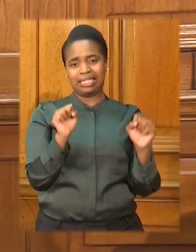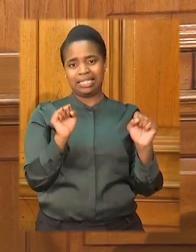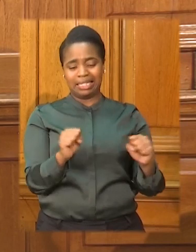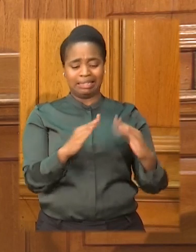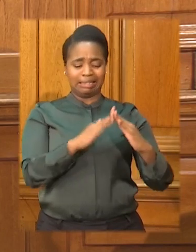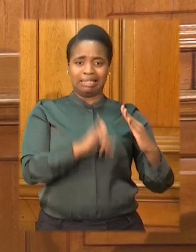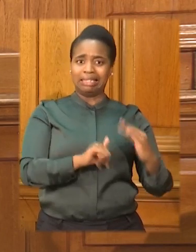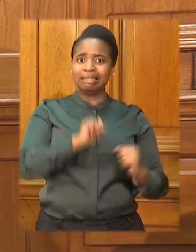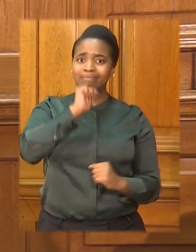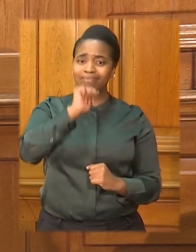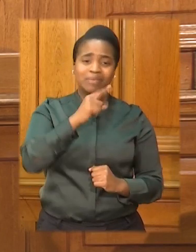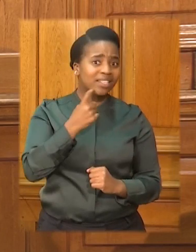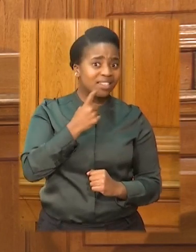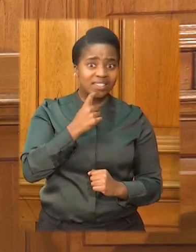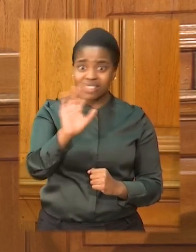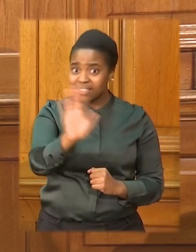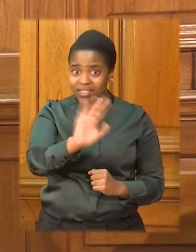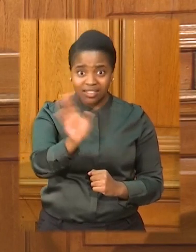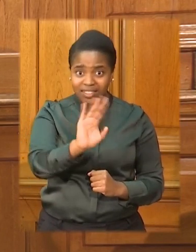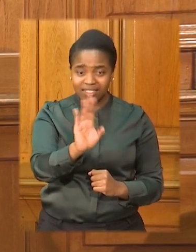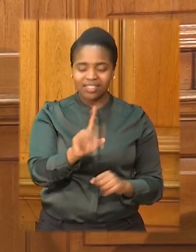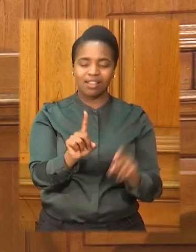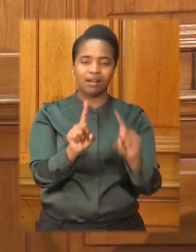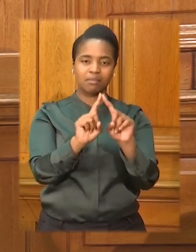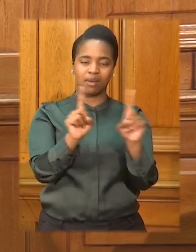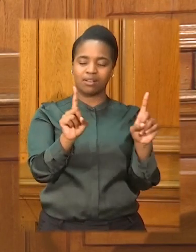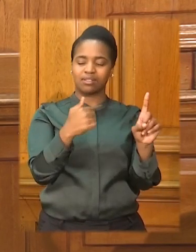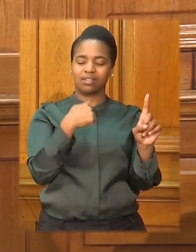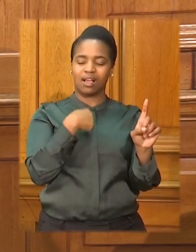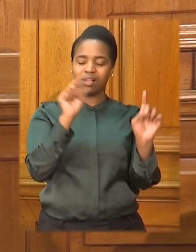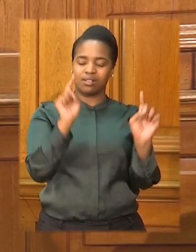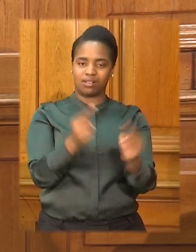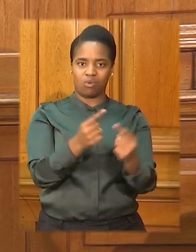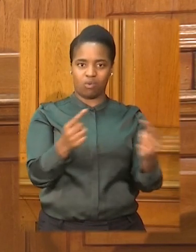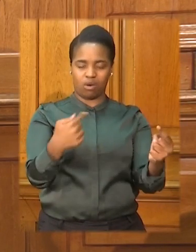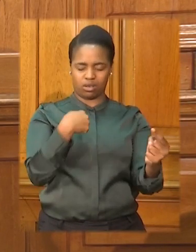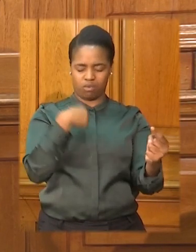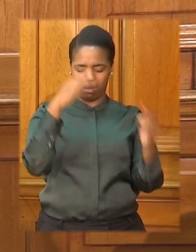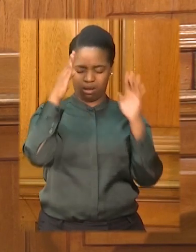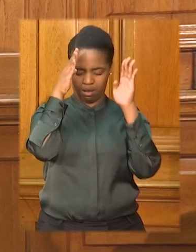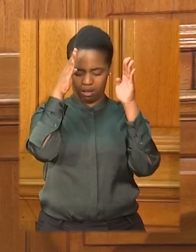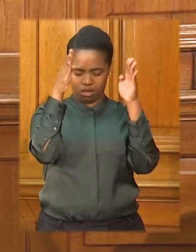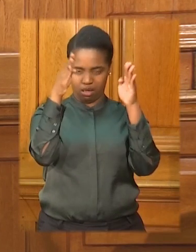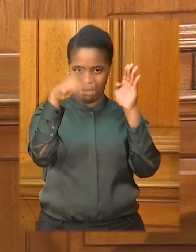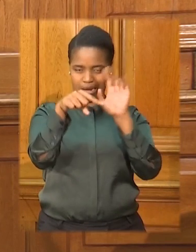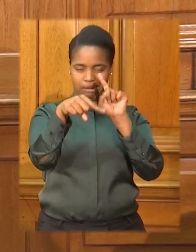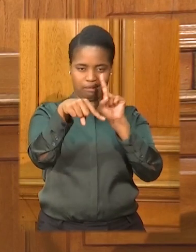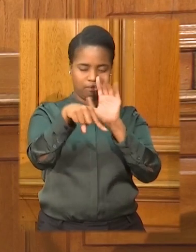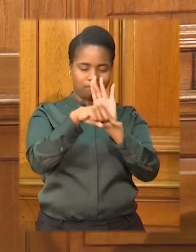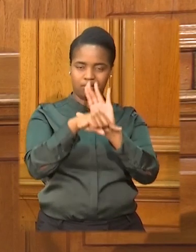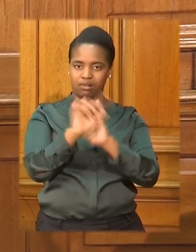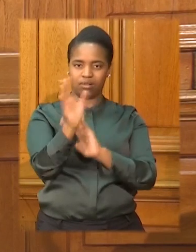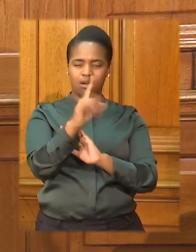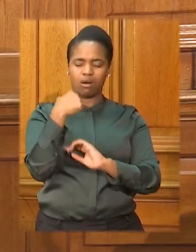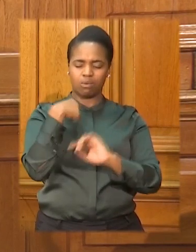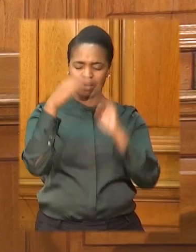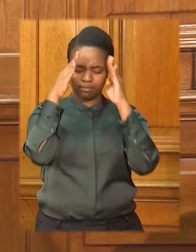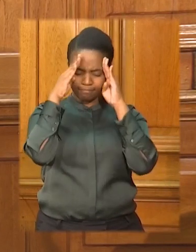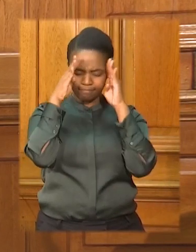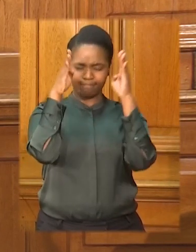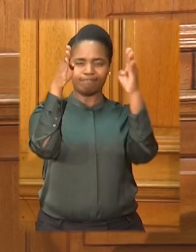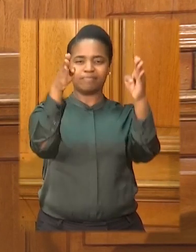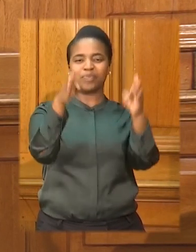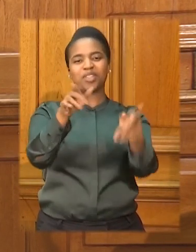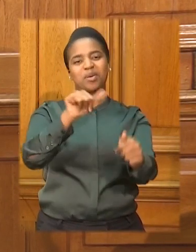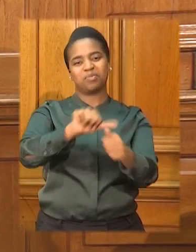are demanded, even as we dare not allow our vigilance to waver, we look ahead to